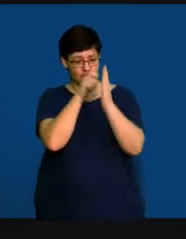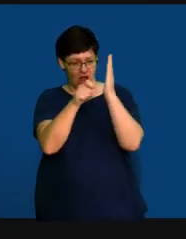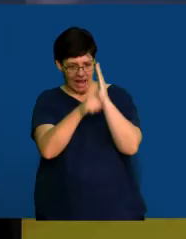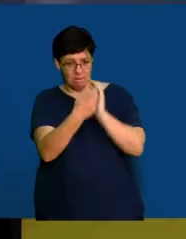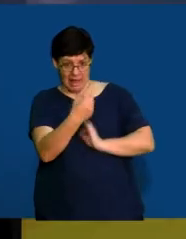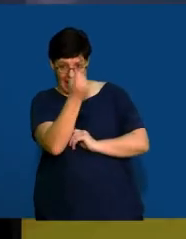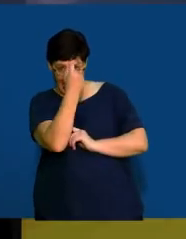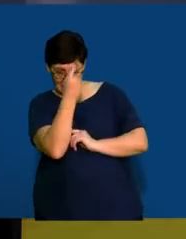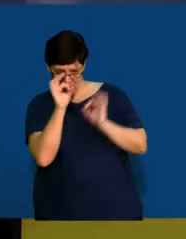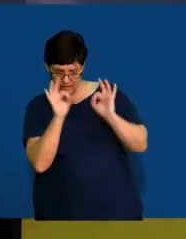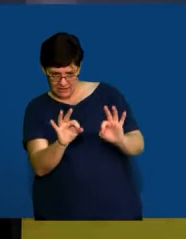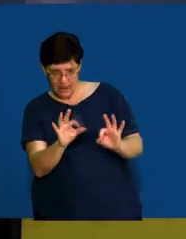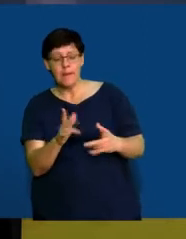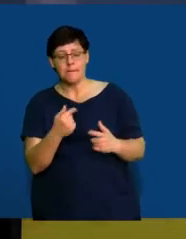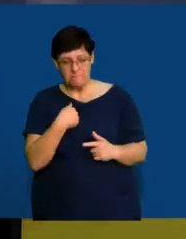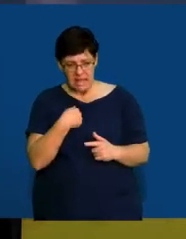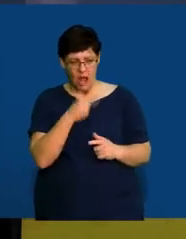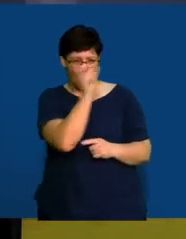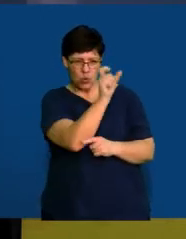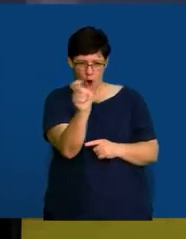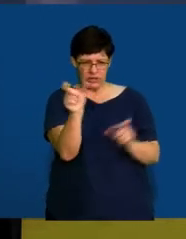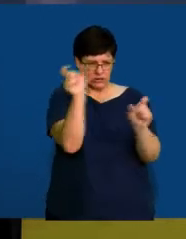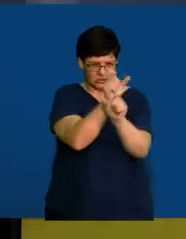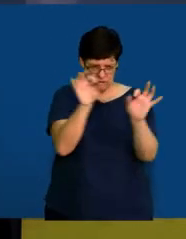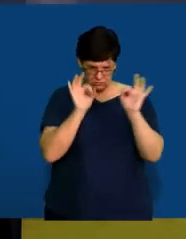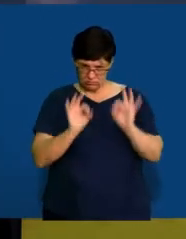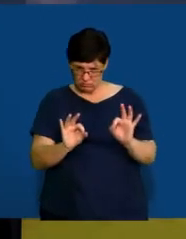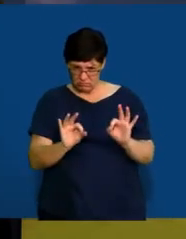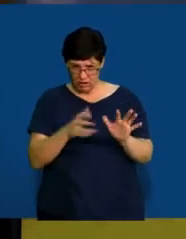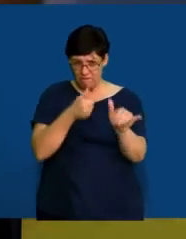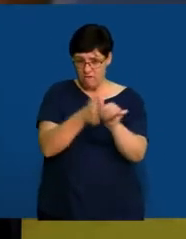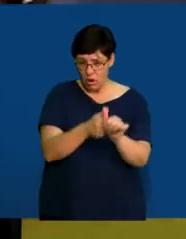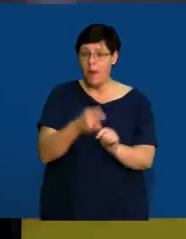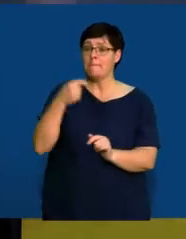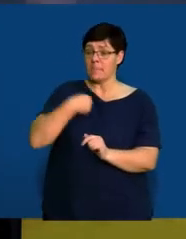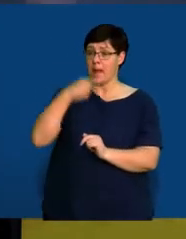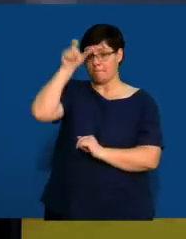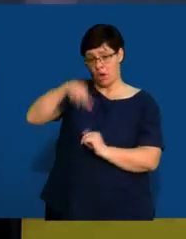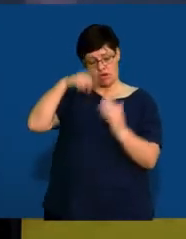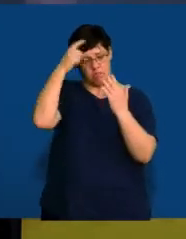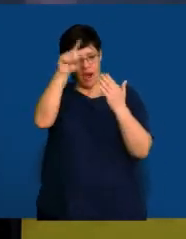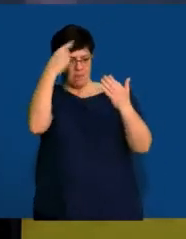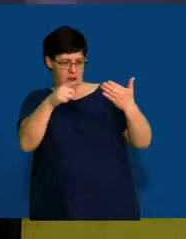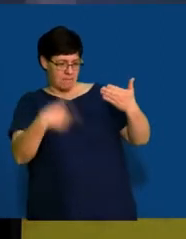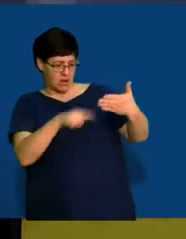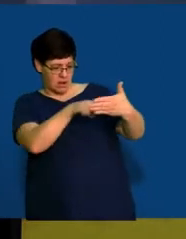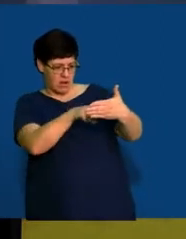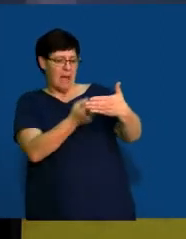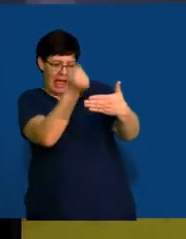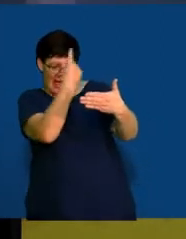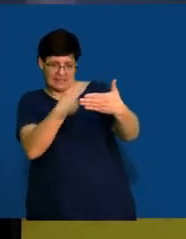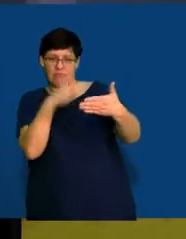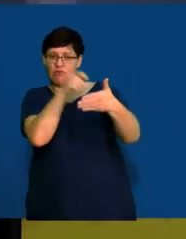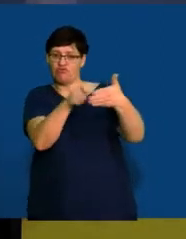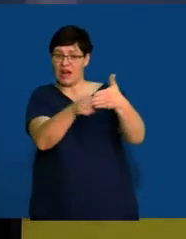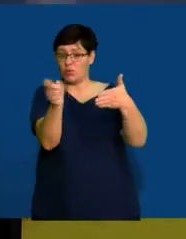sense? Am I having the correct word order? Is the person who's going to assess my paper able to understand what